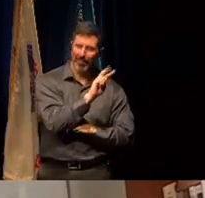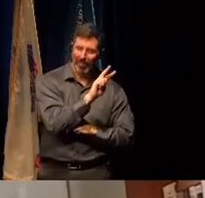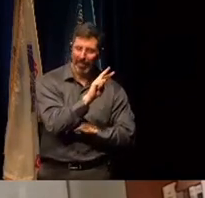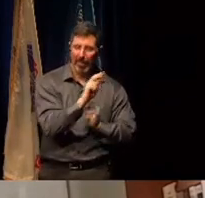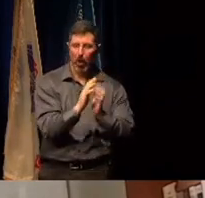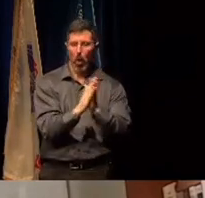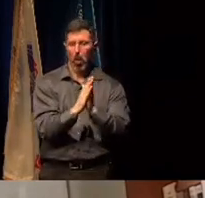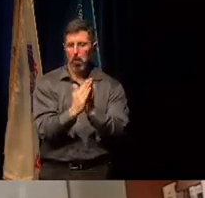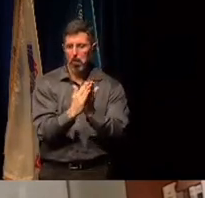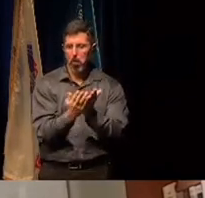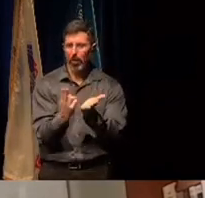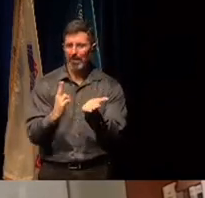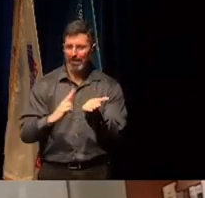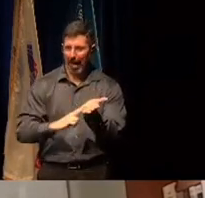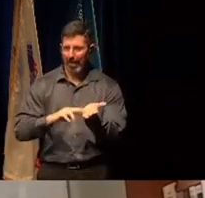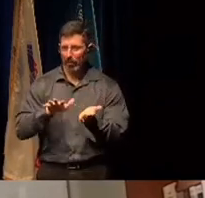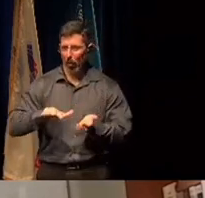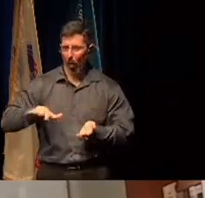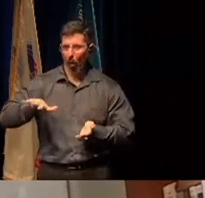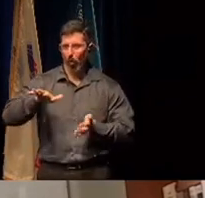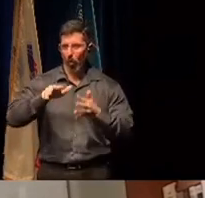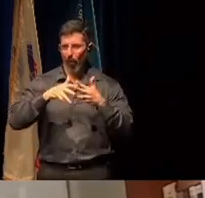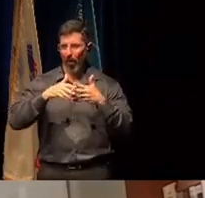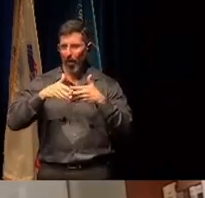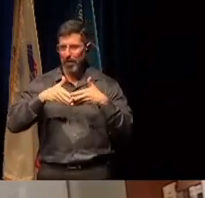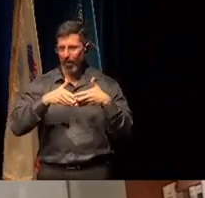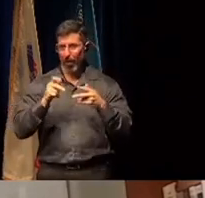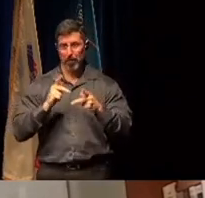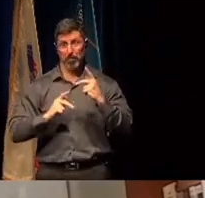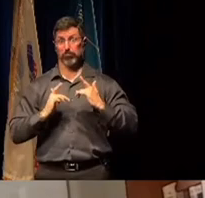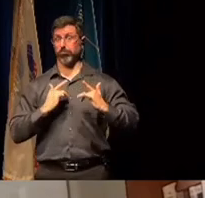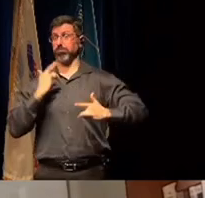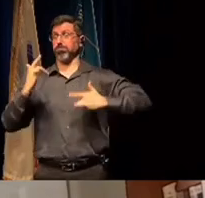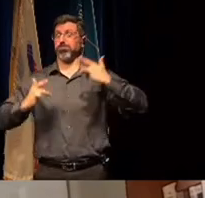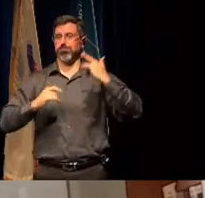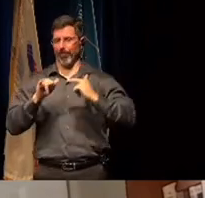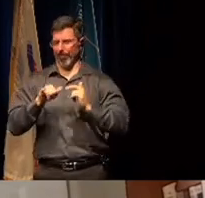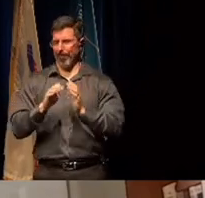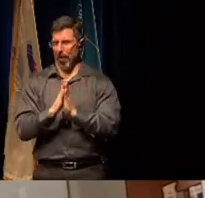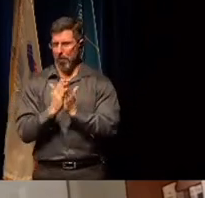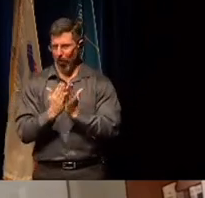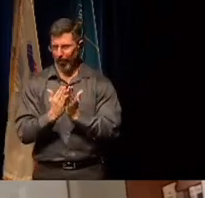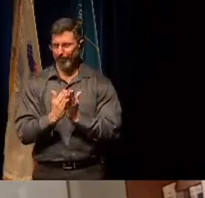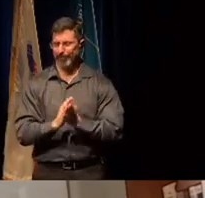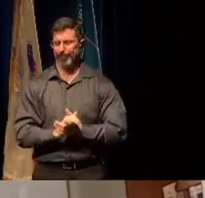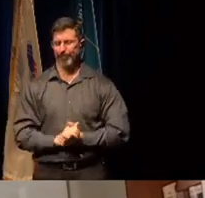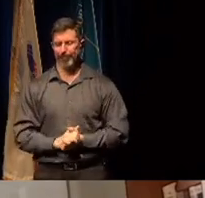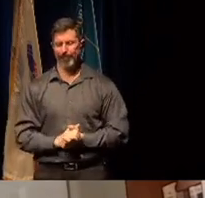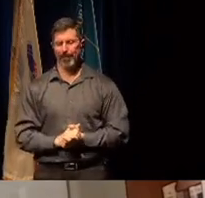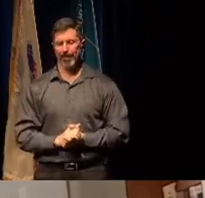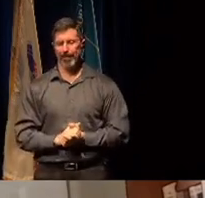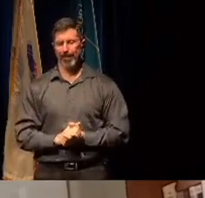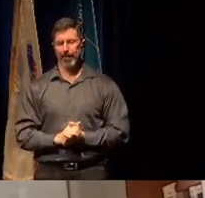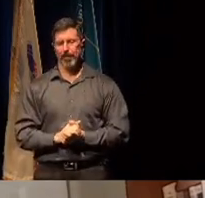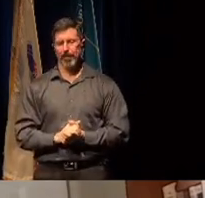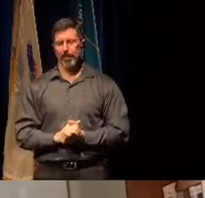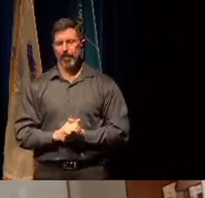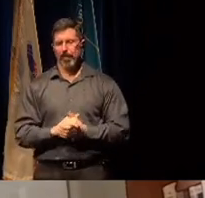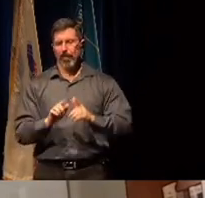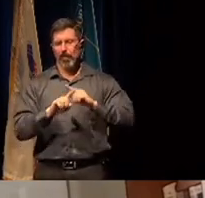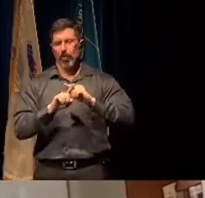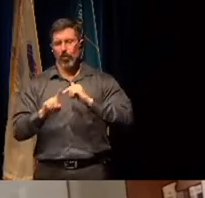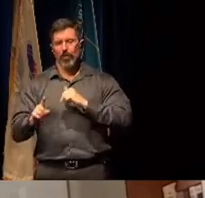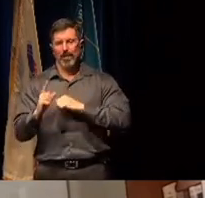signings across the country. People were excited to have this book come out. The launch date has proved